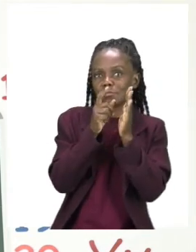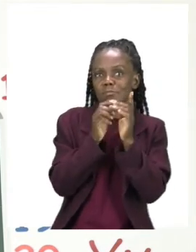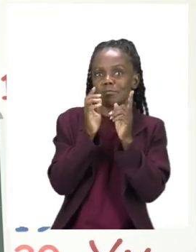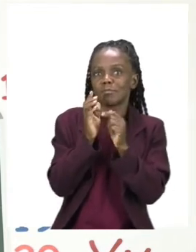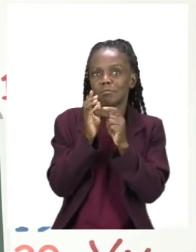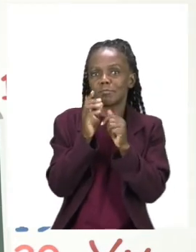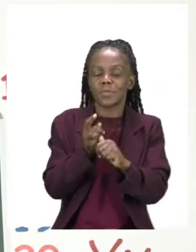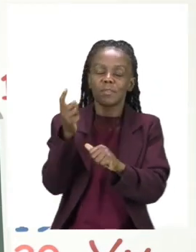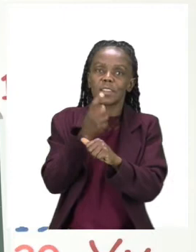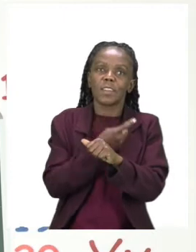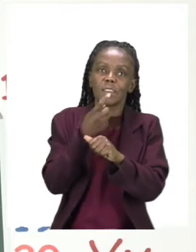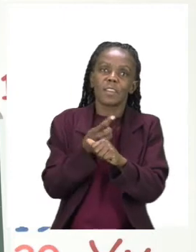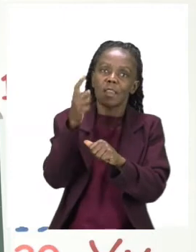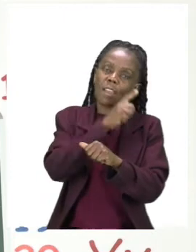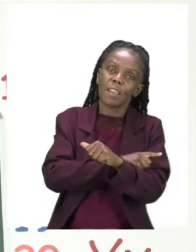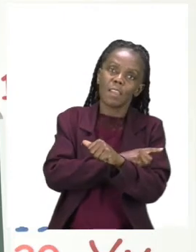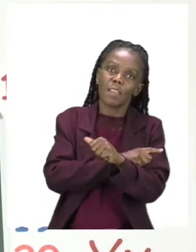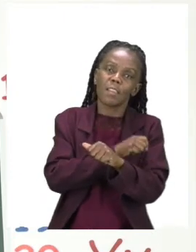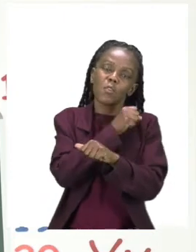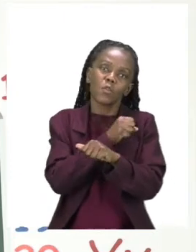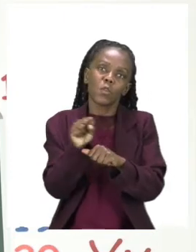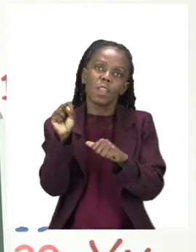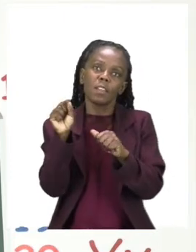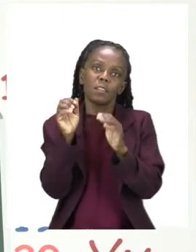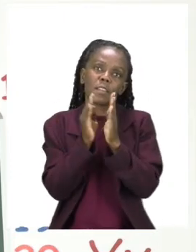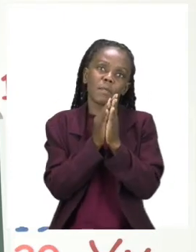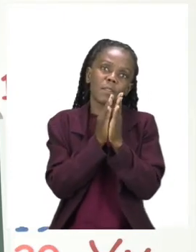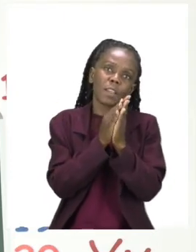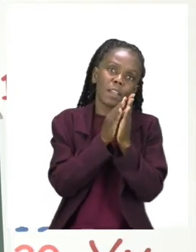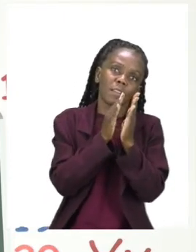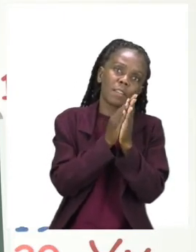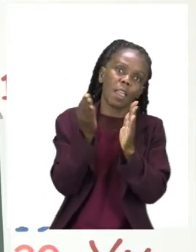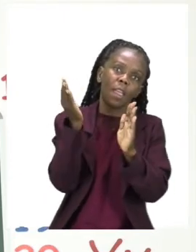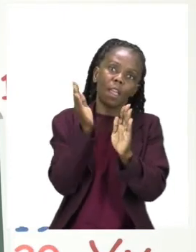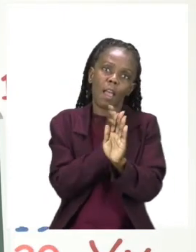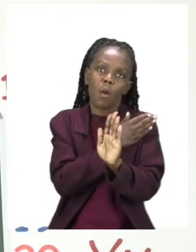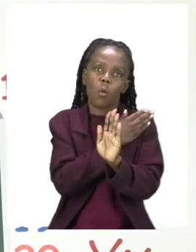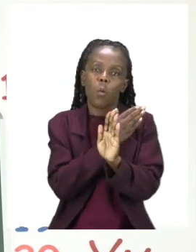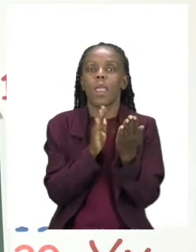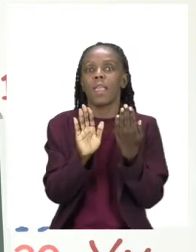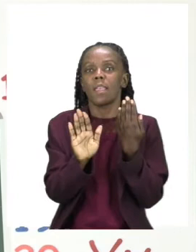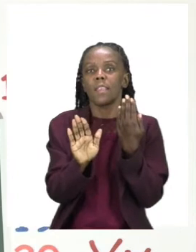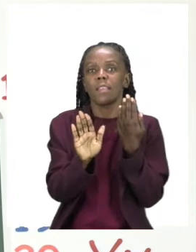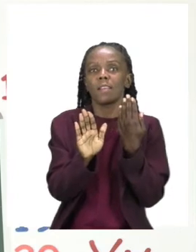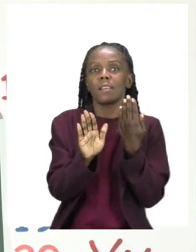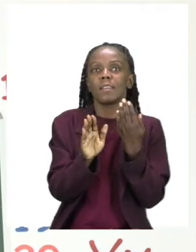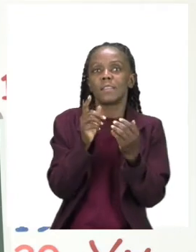Sanitize every day so the germs can stay away.